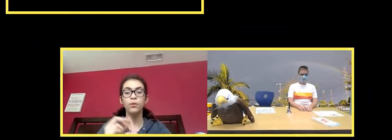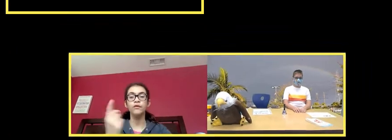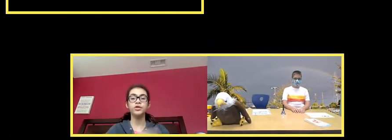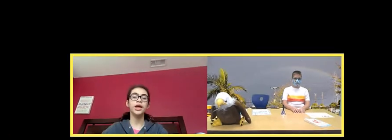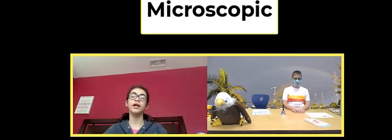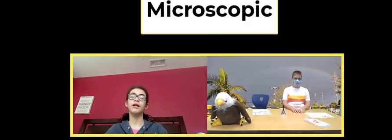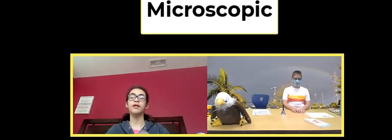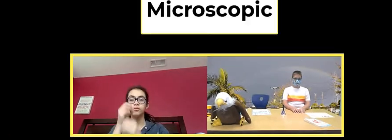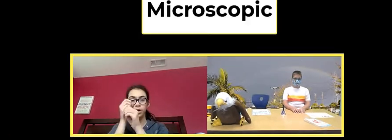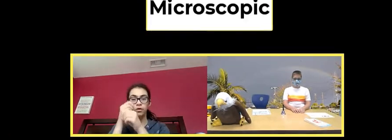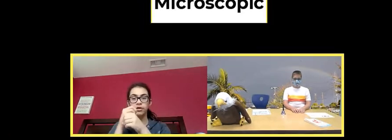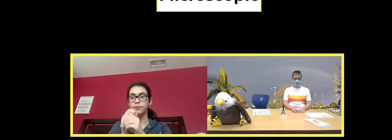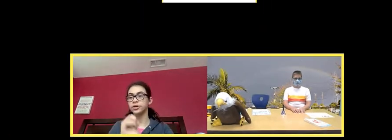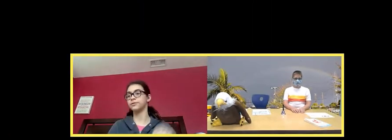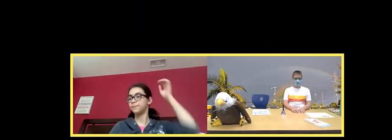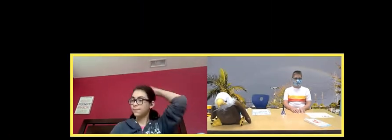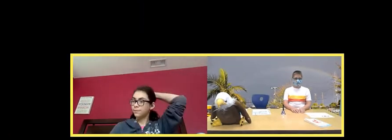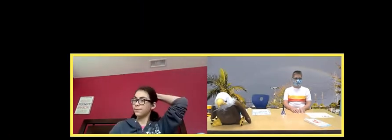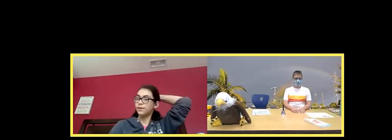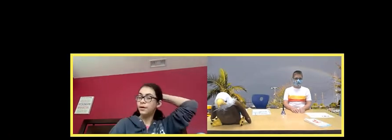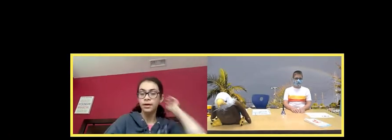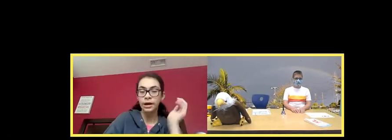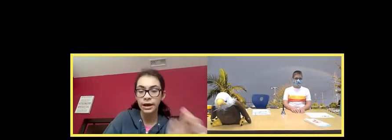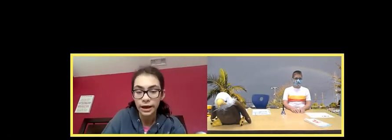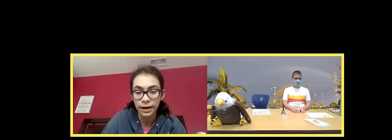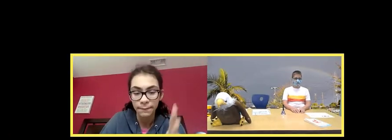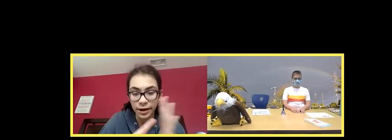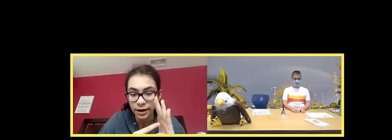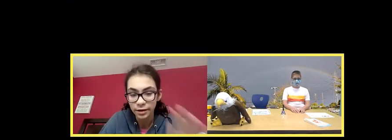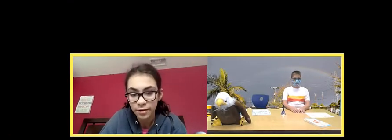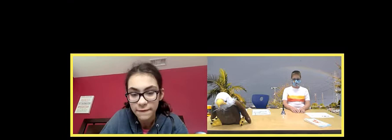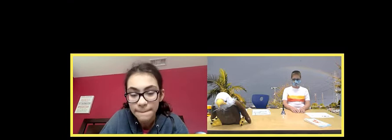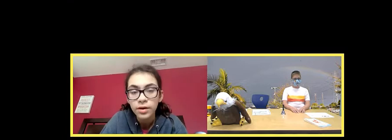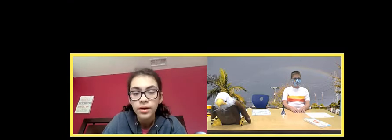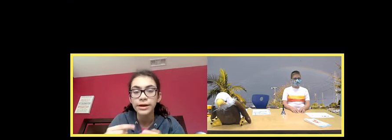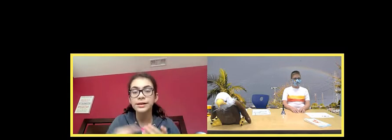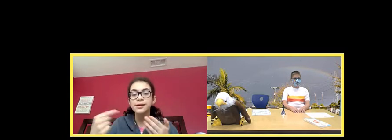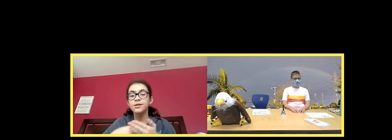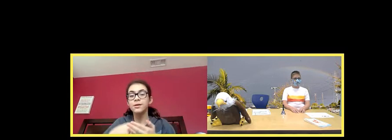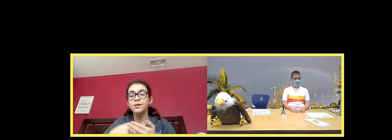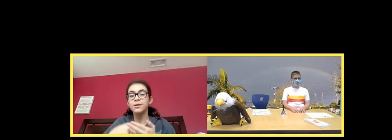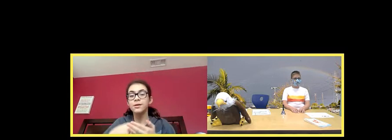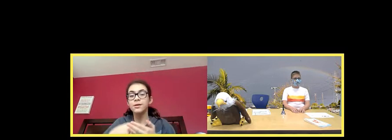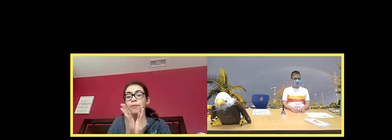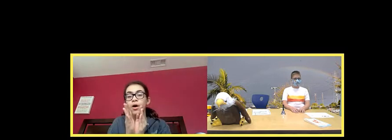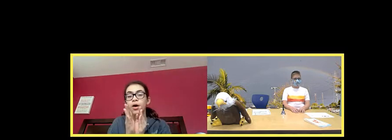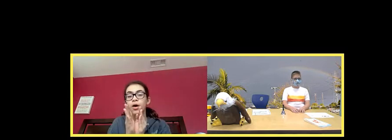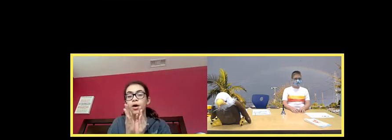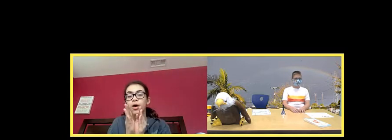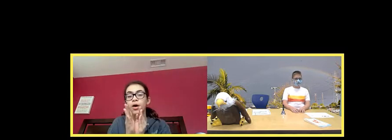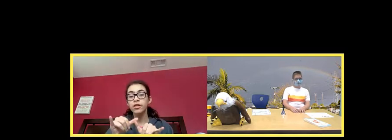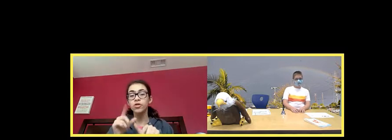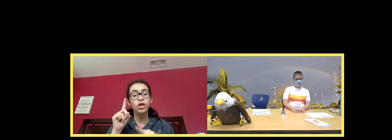The word of the day is microscopic. It means it is so